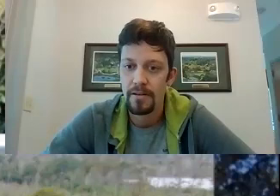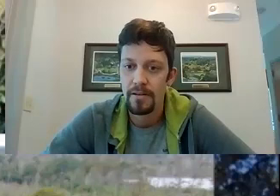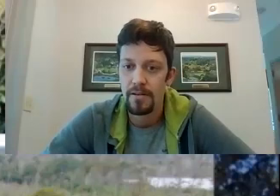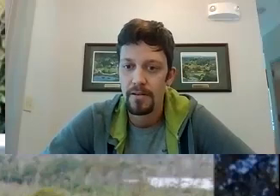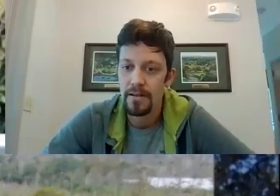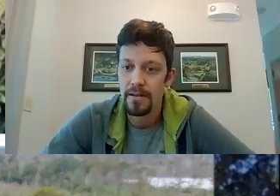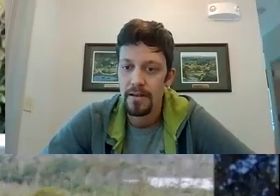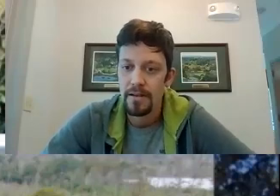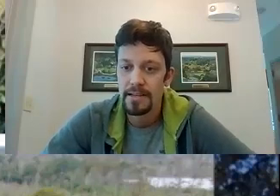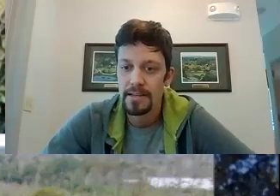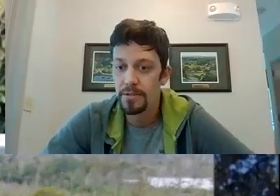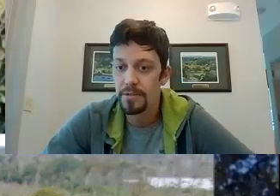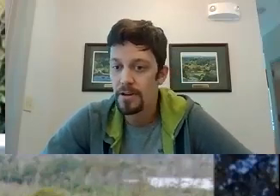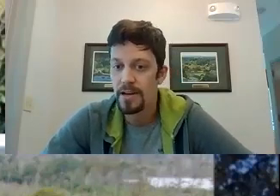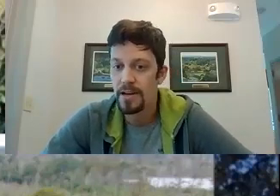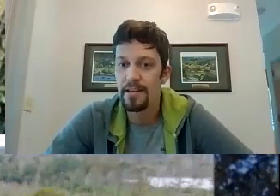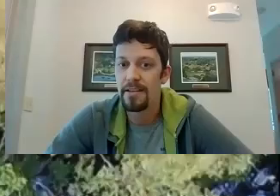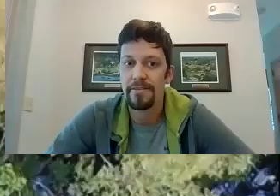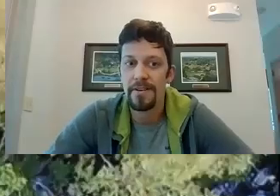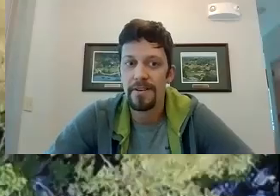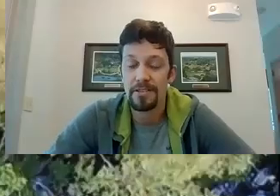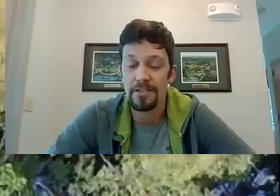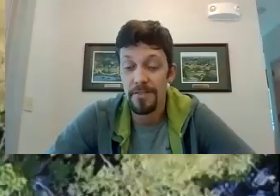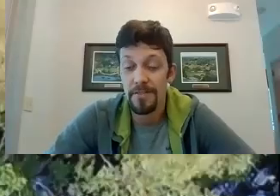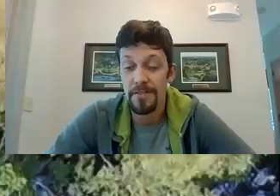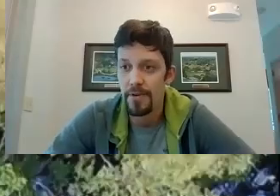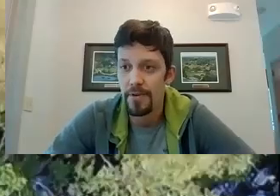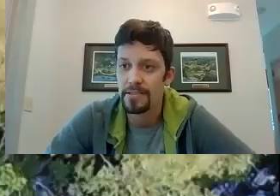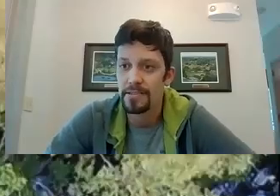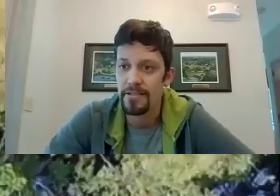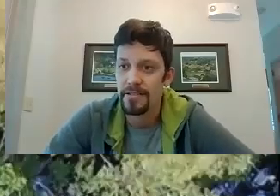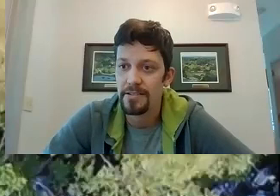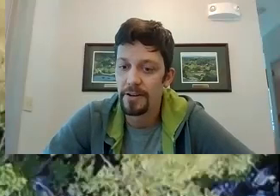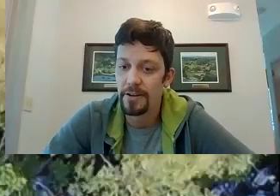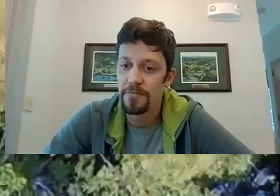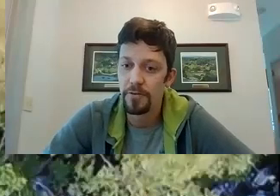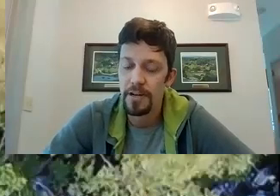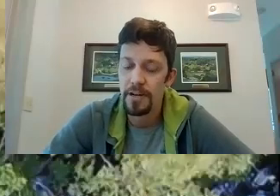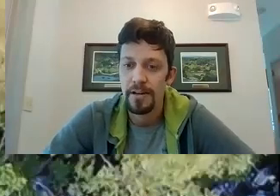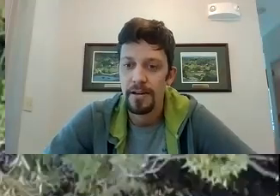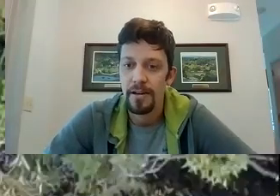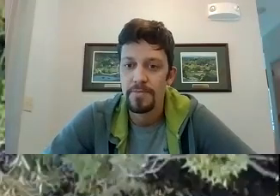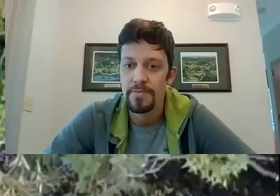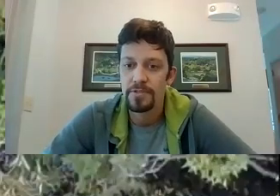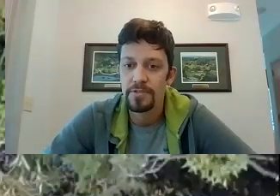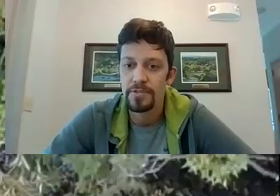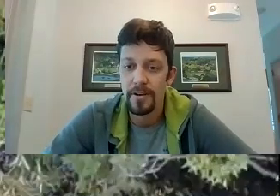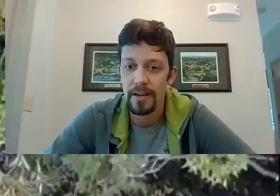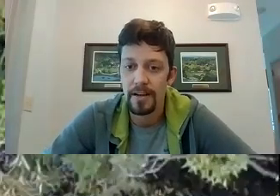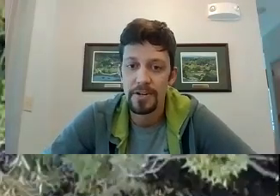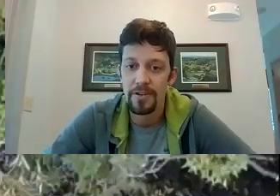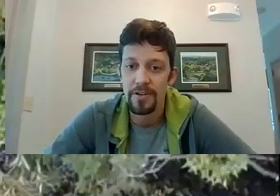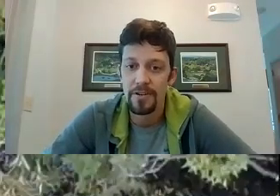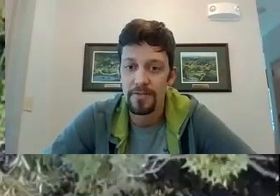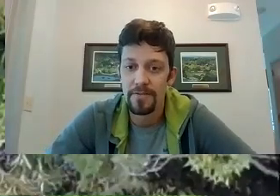All righty. Next up, we'll talk about kind of the function of wetlands. It's very twofold. You'll see here a